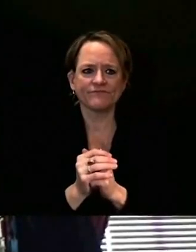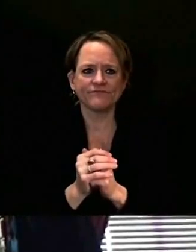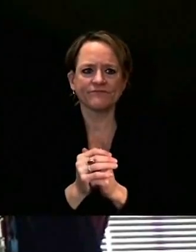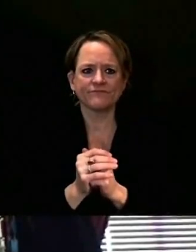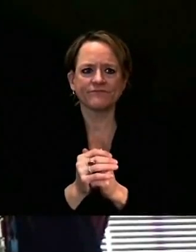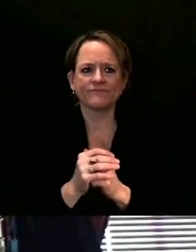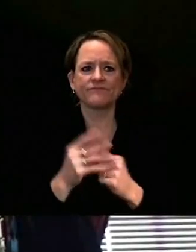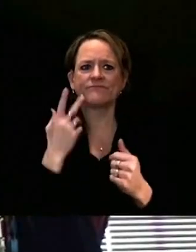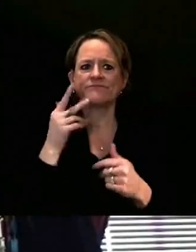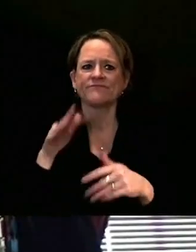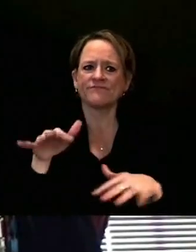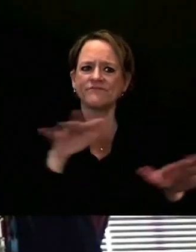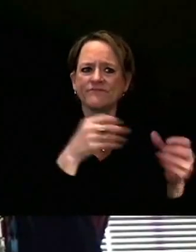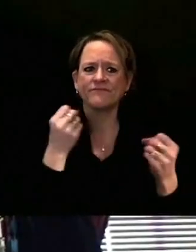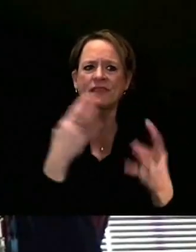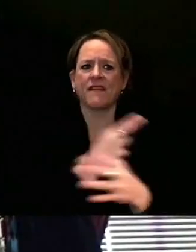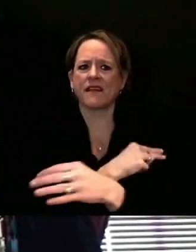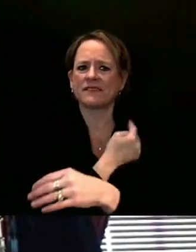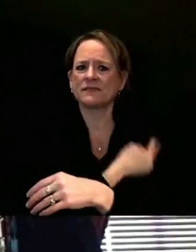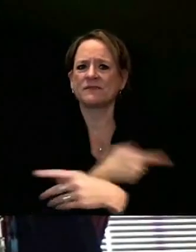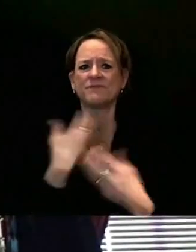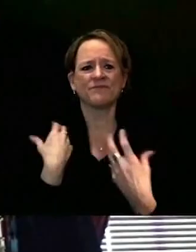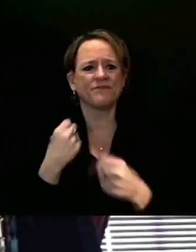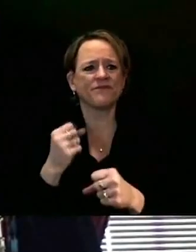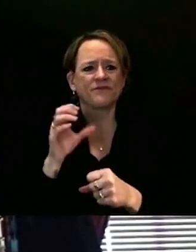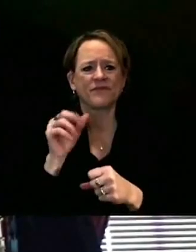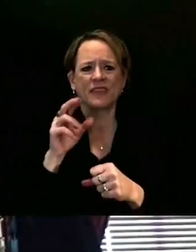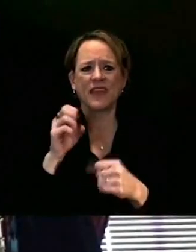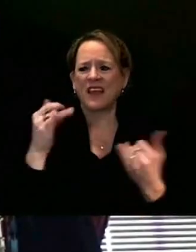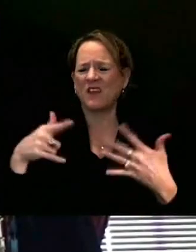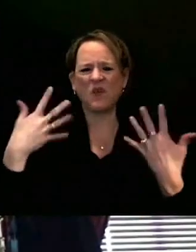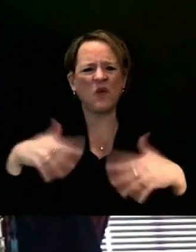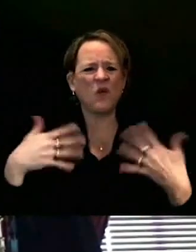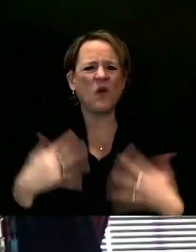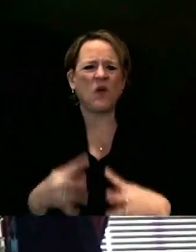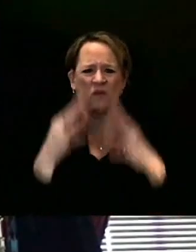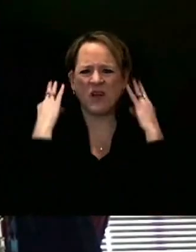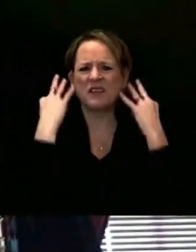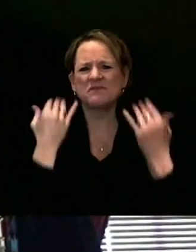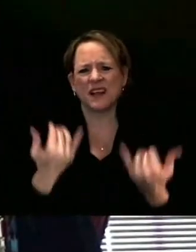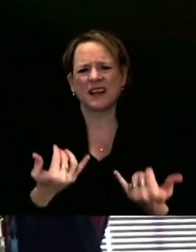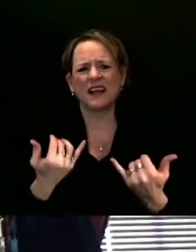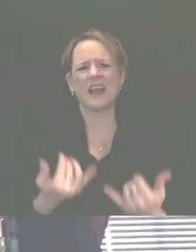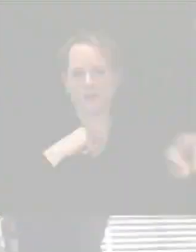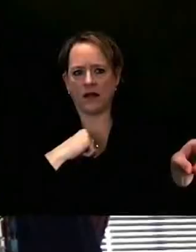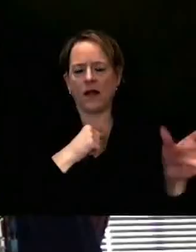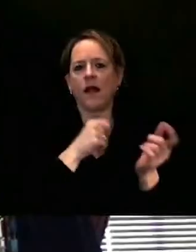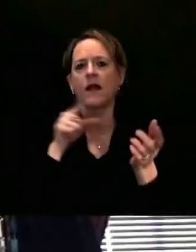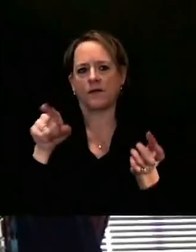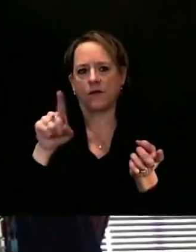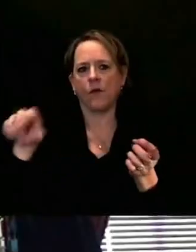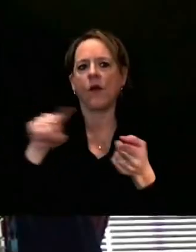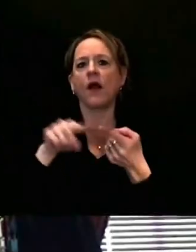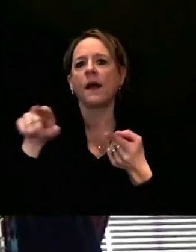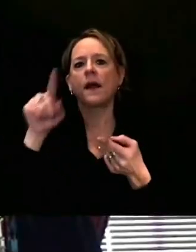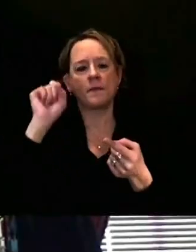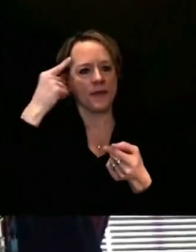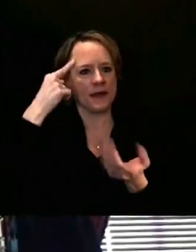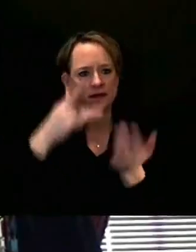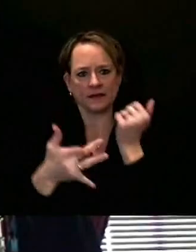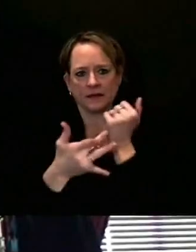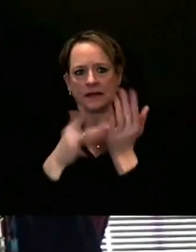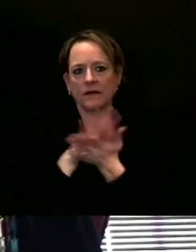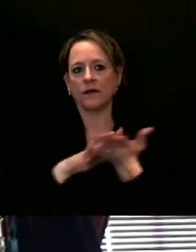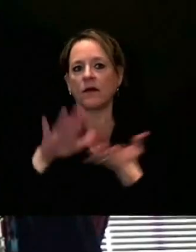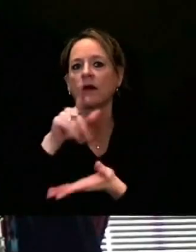individuals who need urgent care treatment, whether COVID or not, but can't get it because our hospitals are full. We're estimating the first round